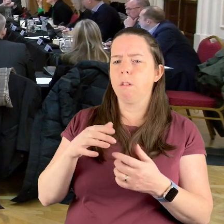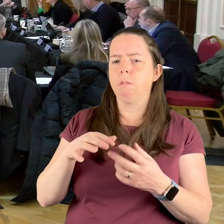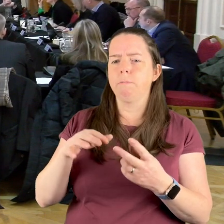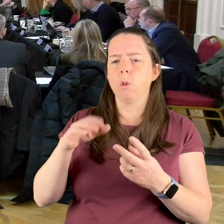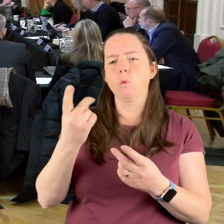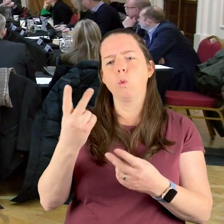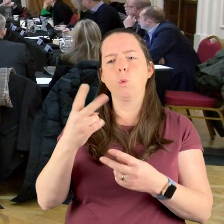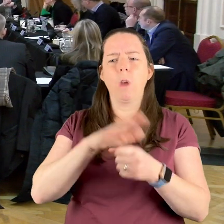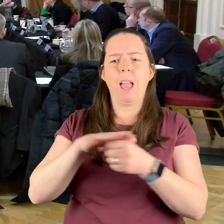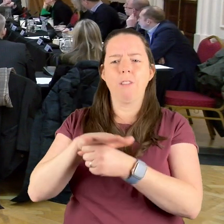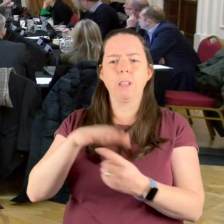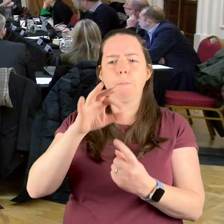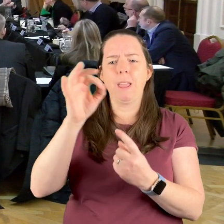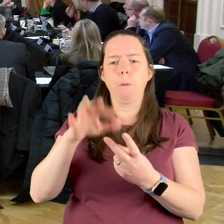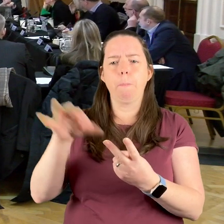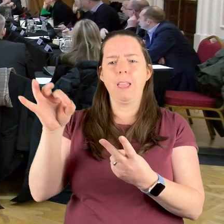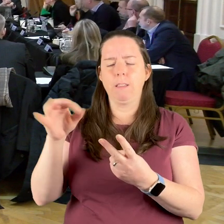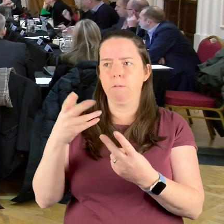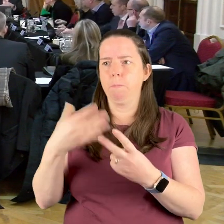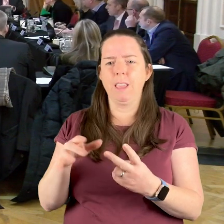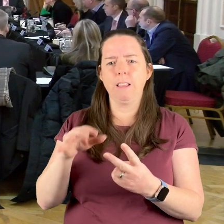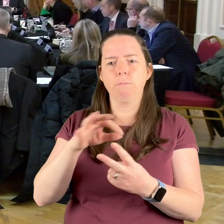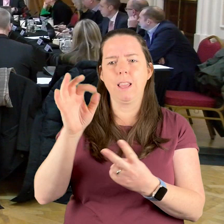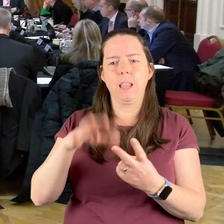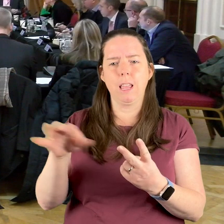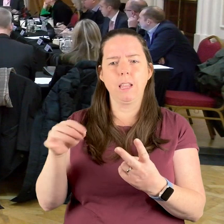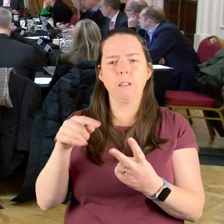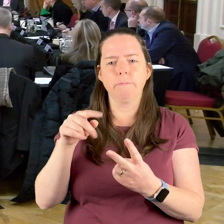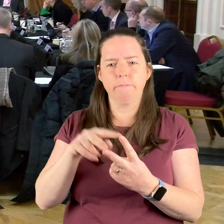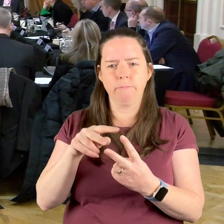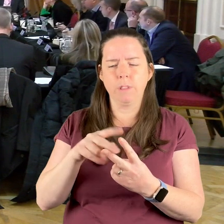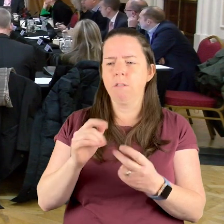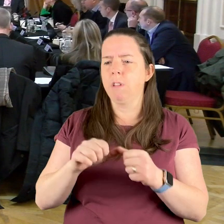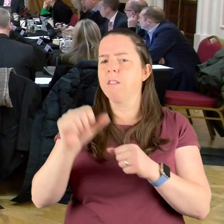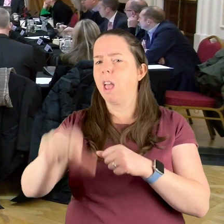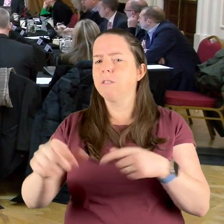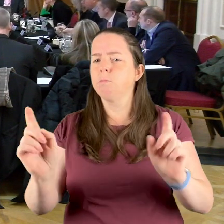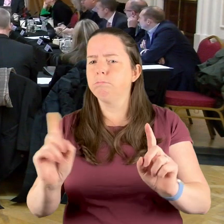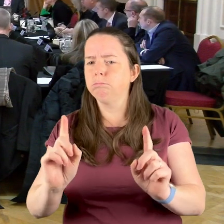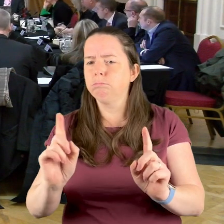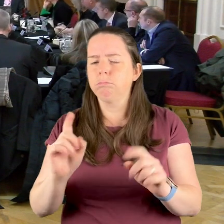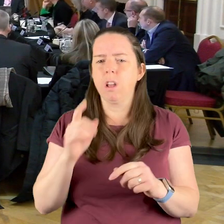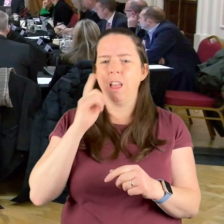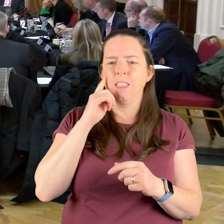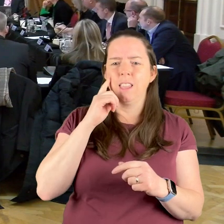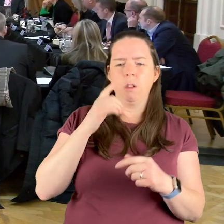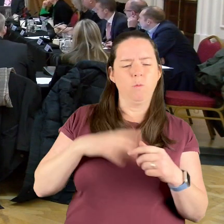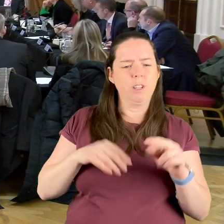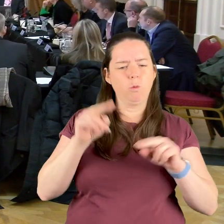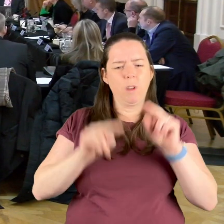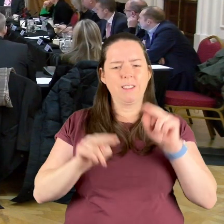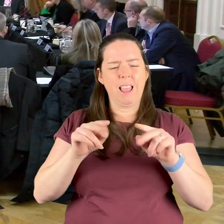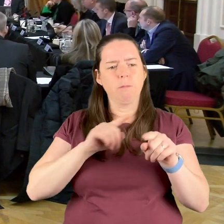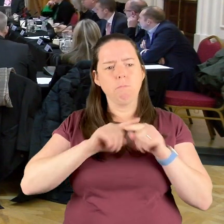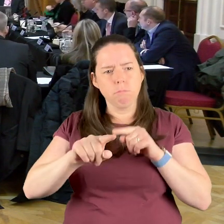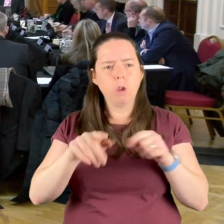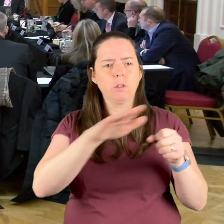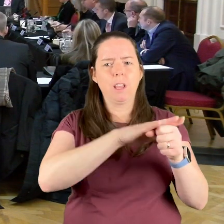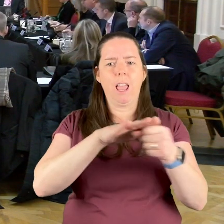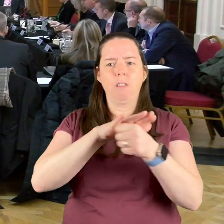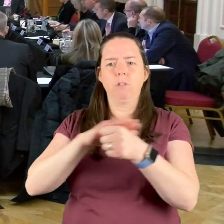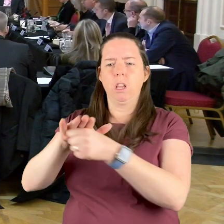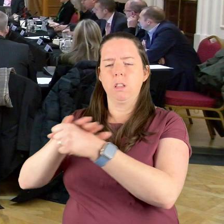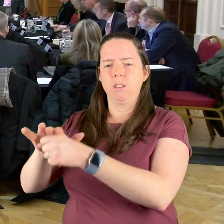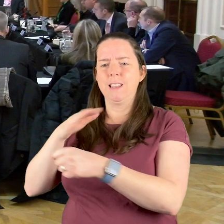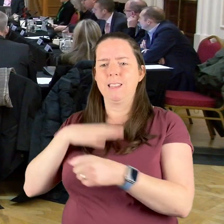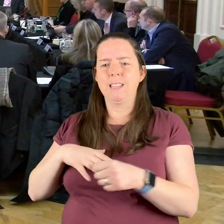So it's interesting that we've been asked to pick two areas and we've been able to pick them. What's the next stage after that? Because, you know, I would